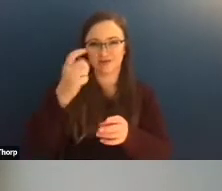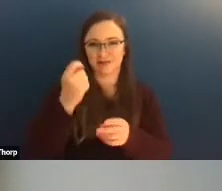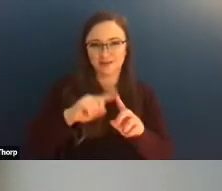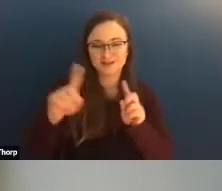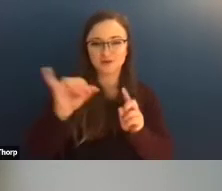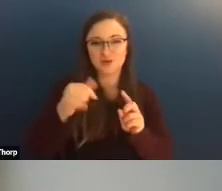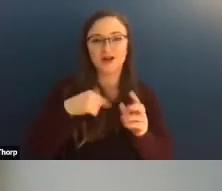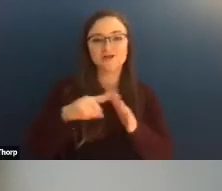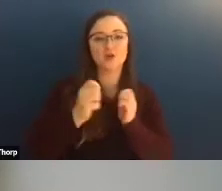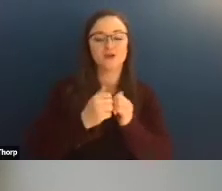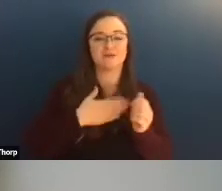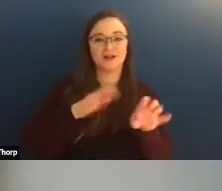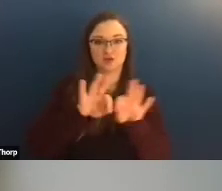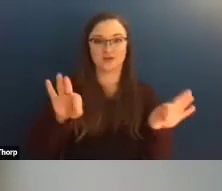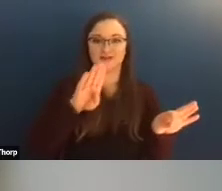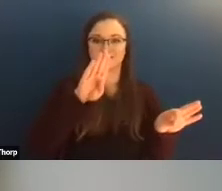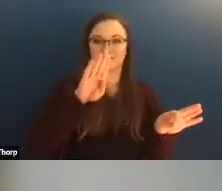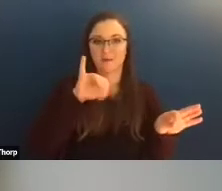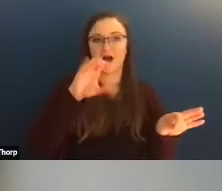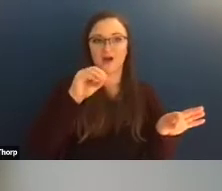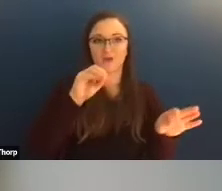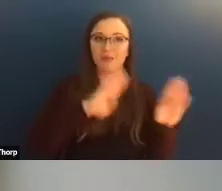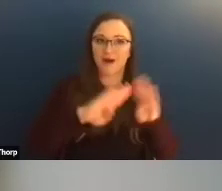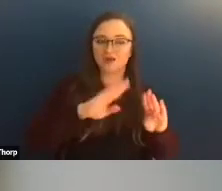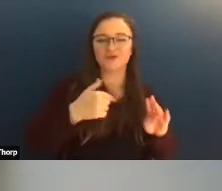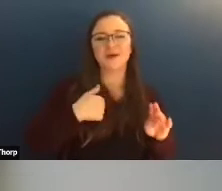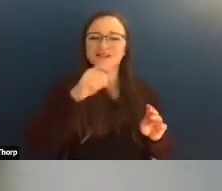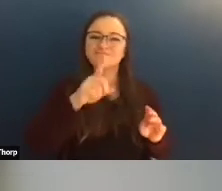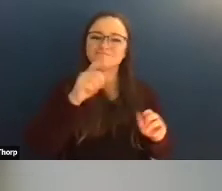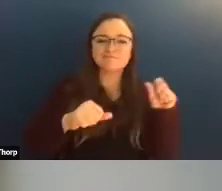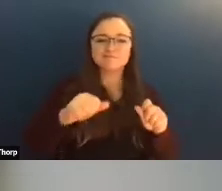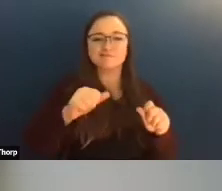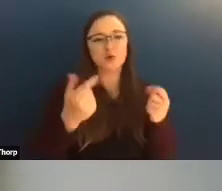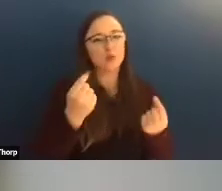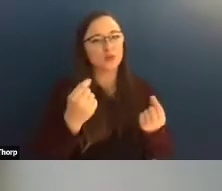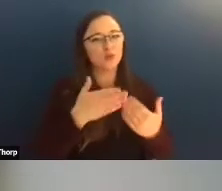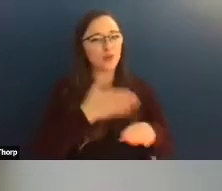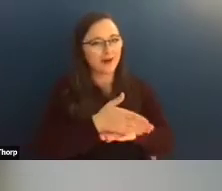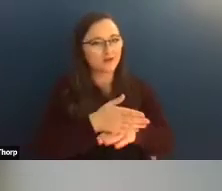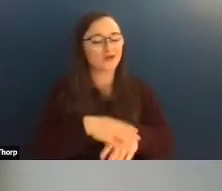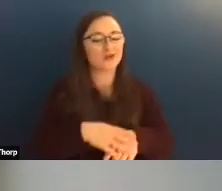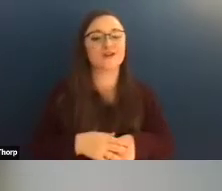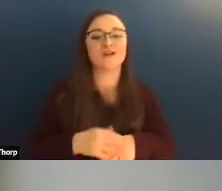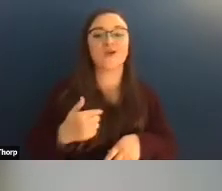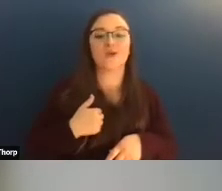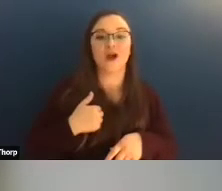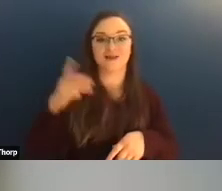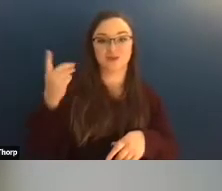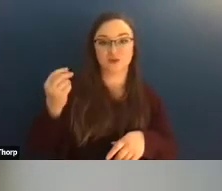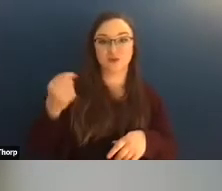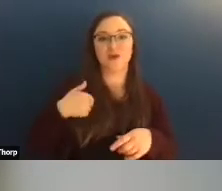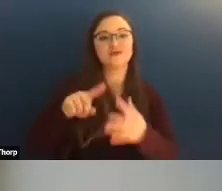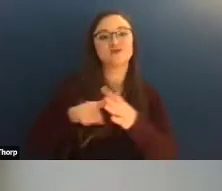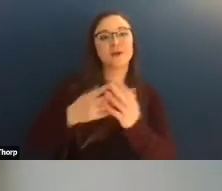a degree in biology, and so I was kind of unsure of the direction that I wanted to go. So what I did was I started working on a master's